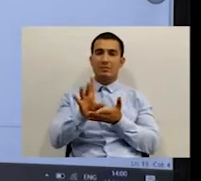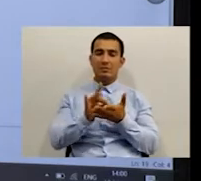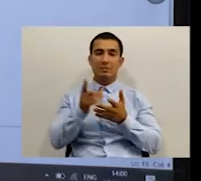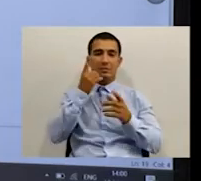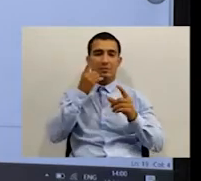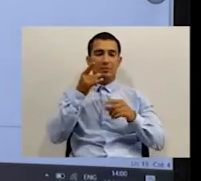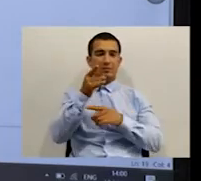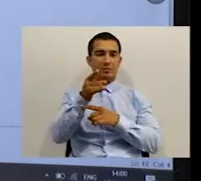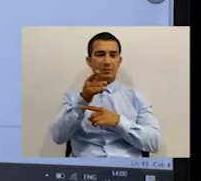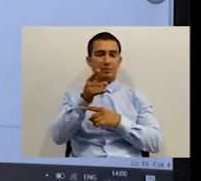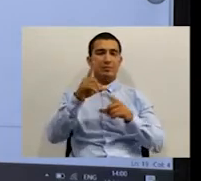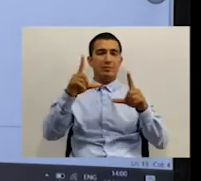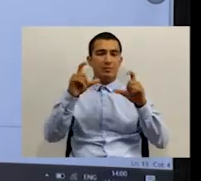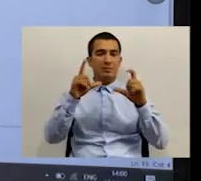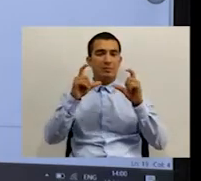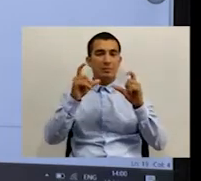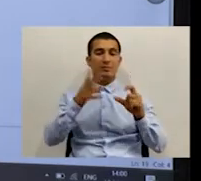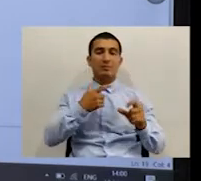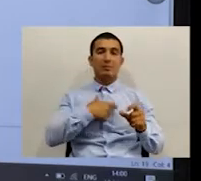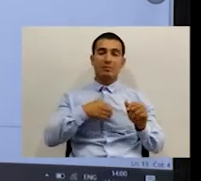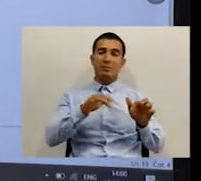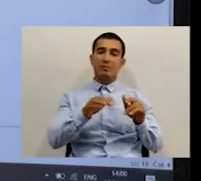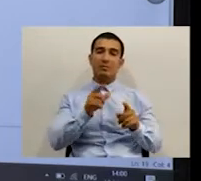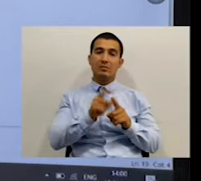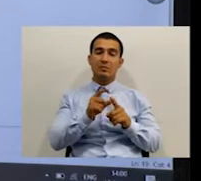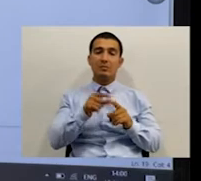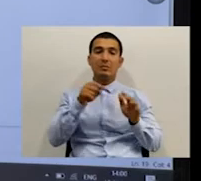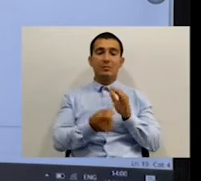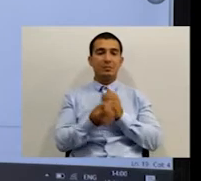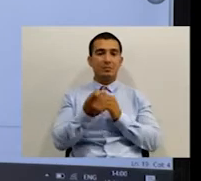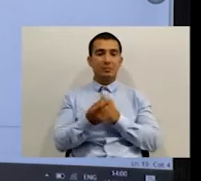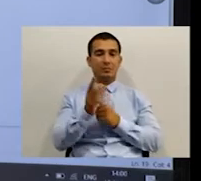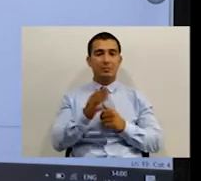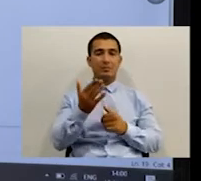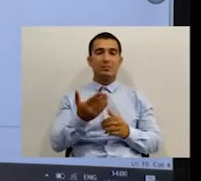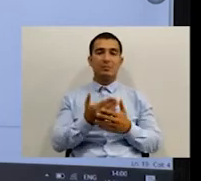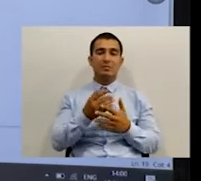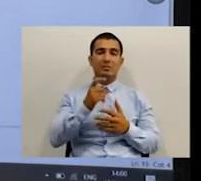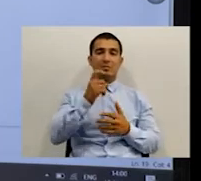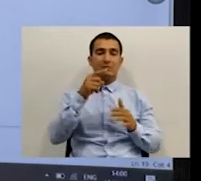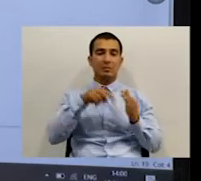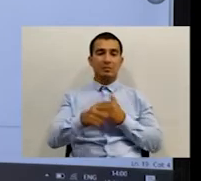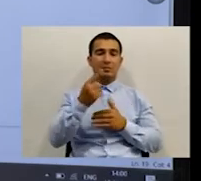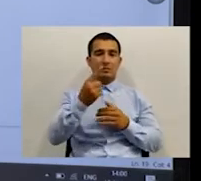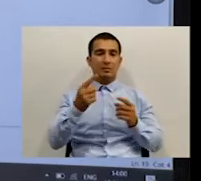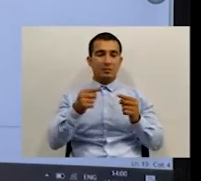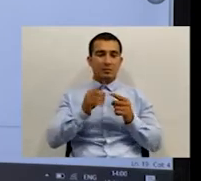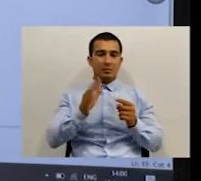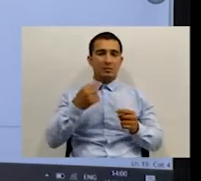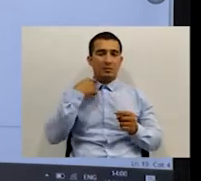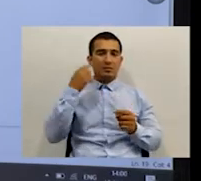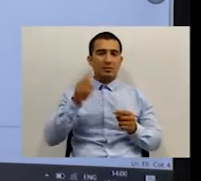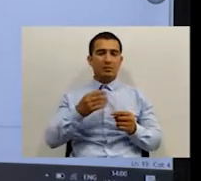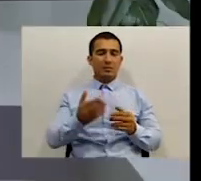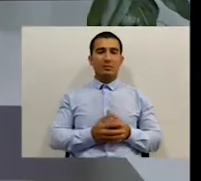bu yerda 0, ya'ni hech narsa chizmaydi. Keyin yo'nalishini 90 gradusga buradi chapga va keyingi safar x ning qiymati 1 ga